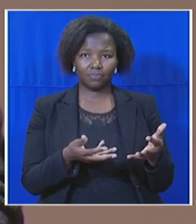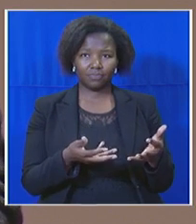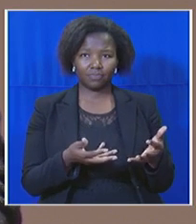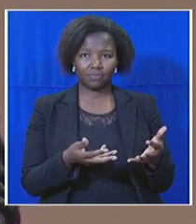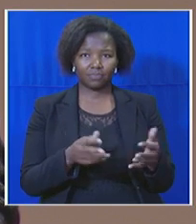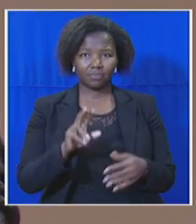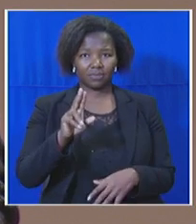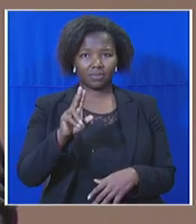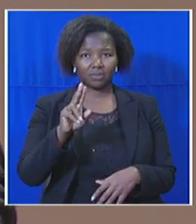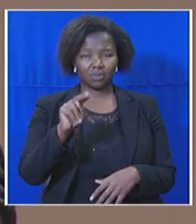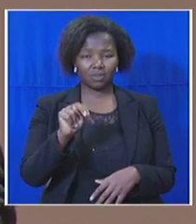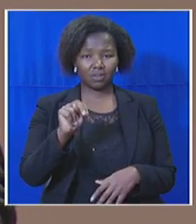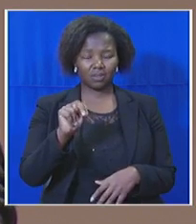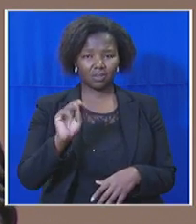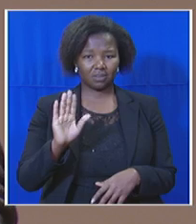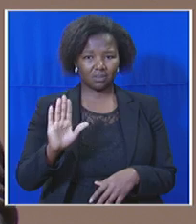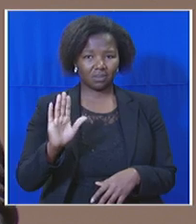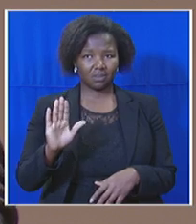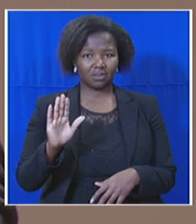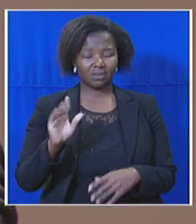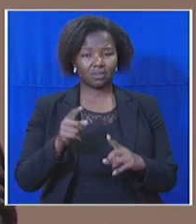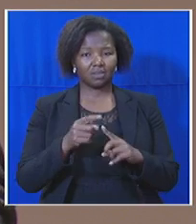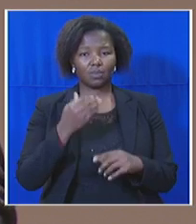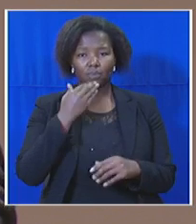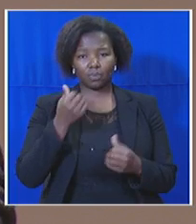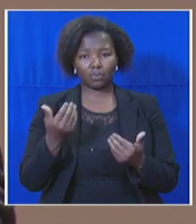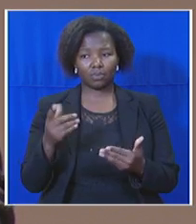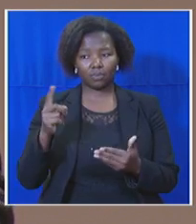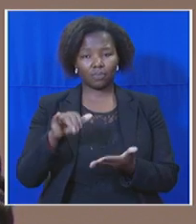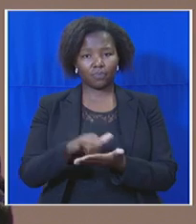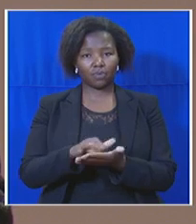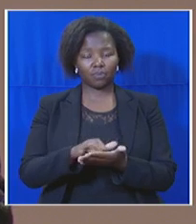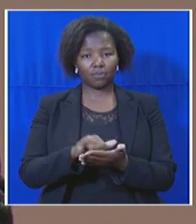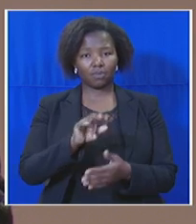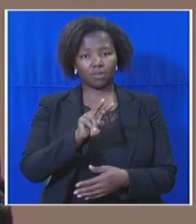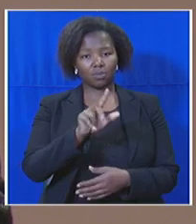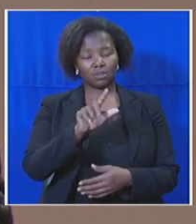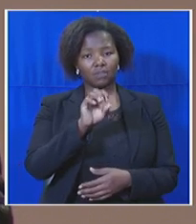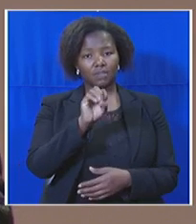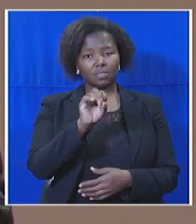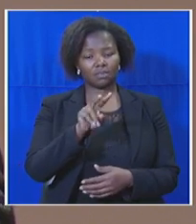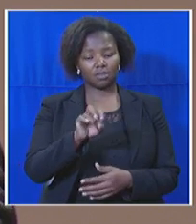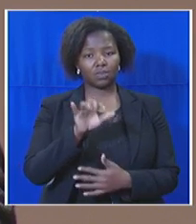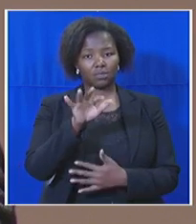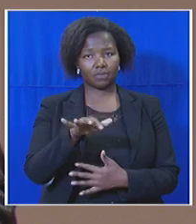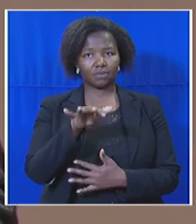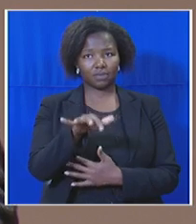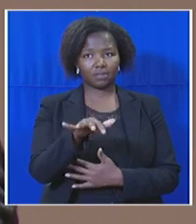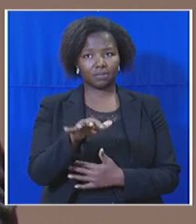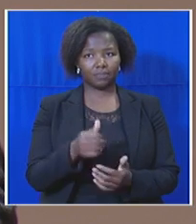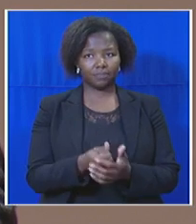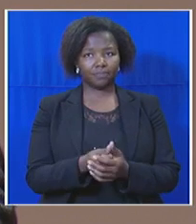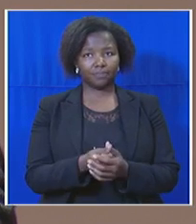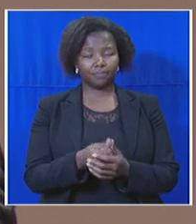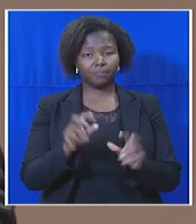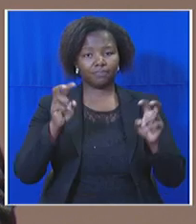United Nations, Mr. Ban Ki-moon, in New York on the 27th September 2015. The Black Mambas